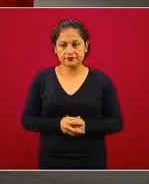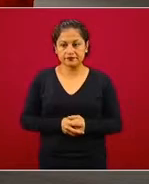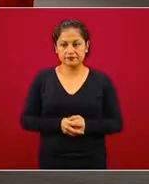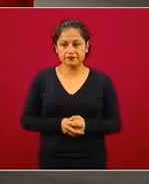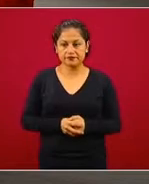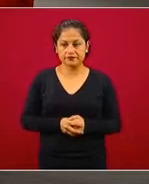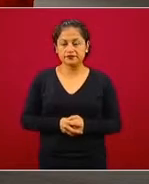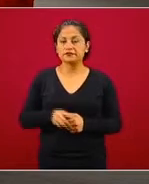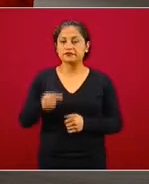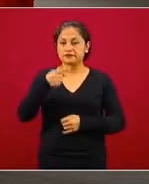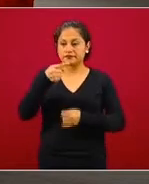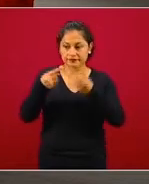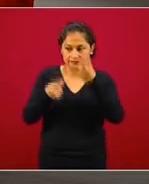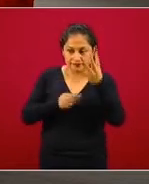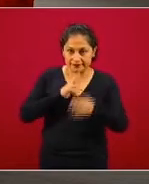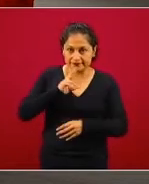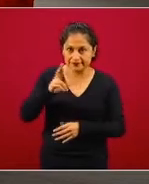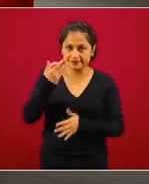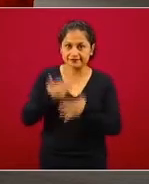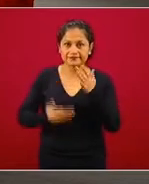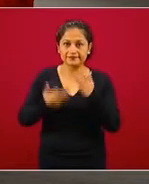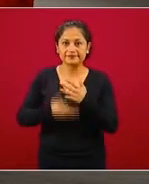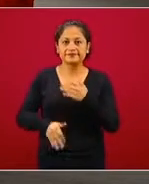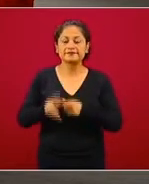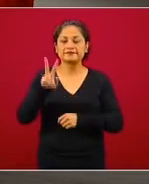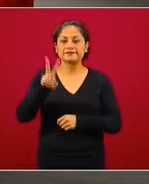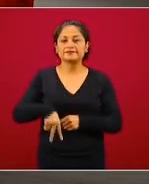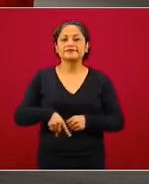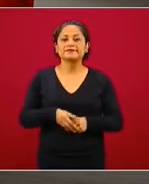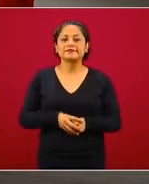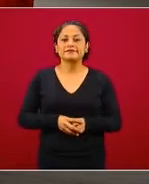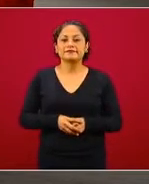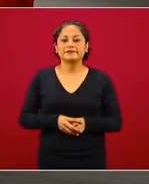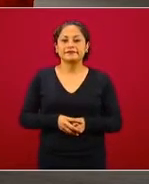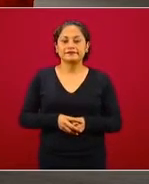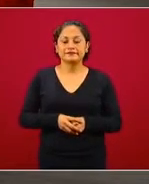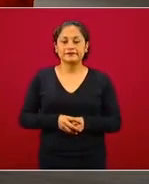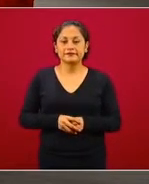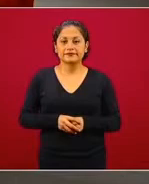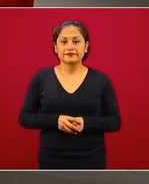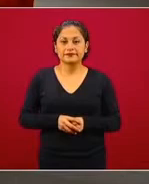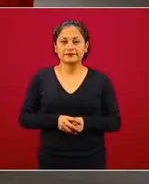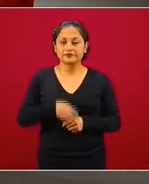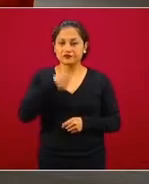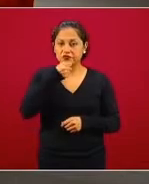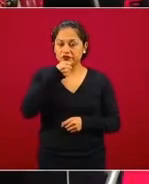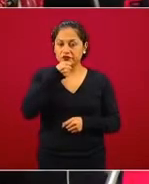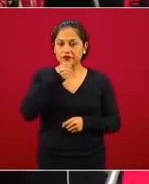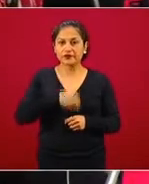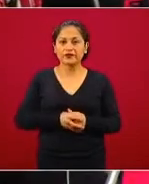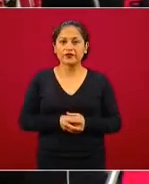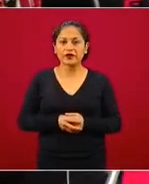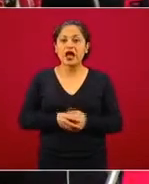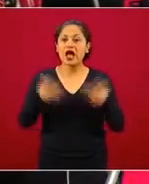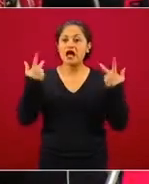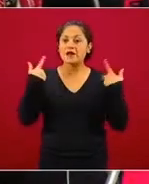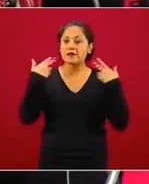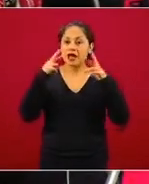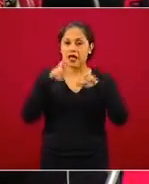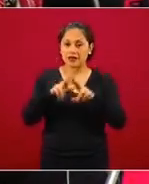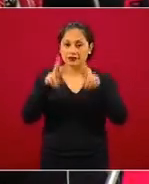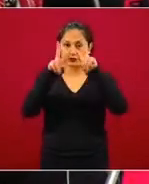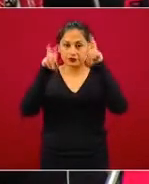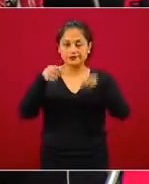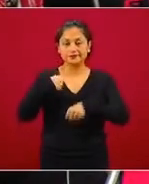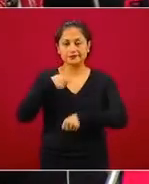because people are not going to consultations on their severe respiratory infections.